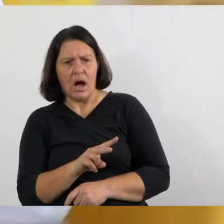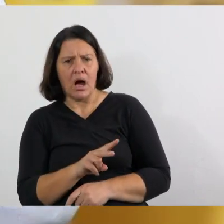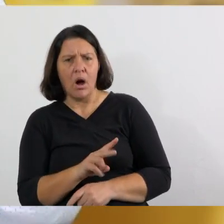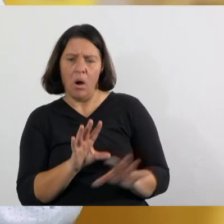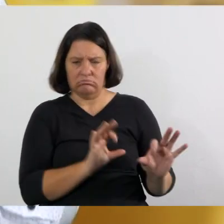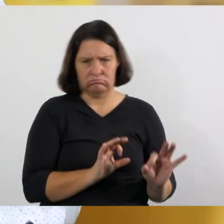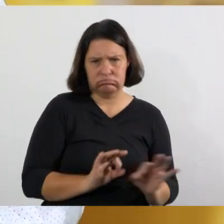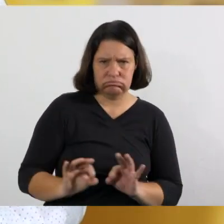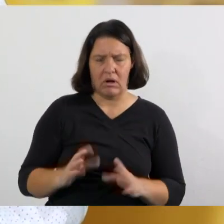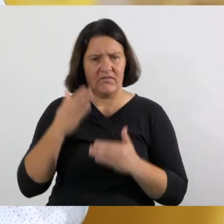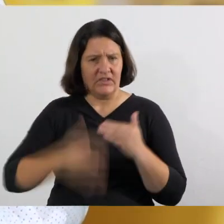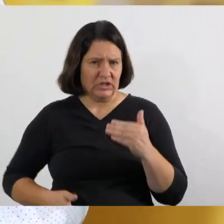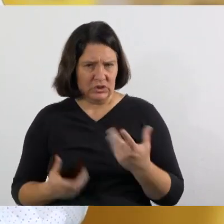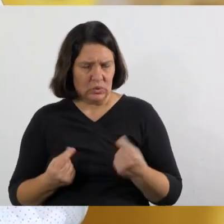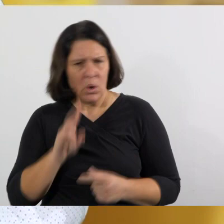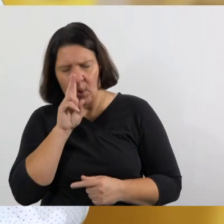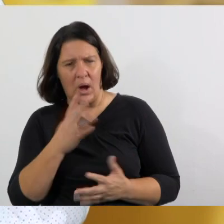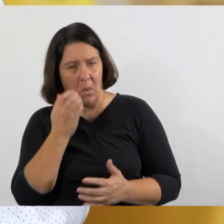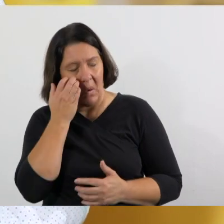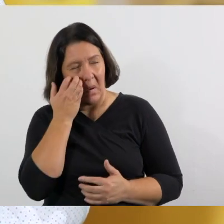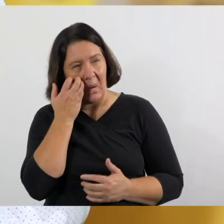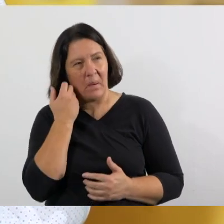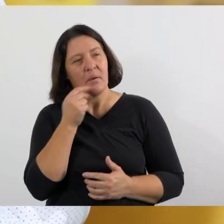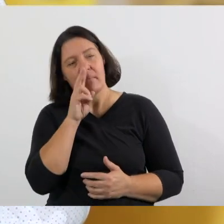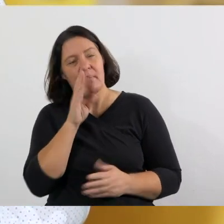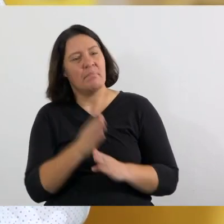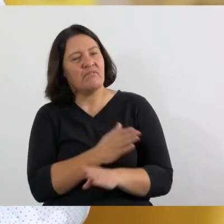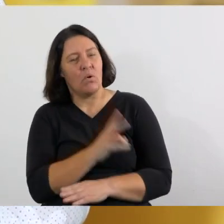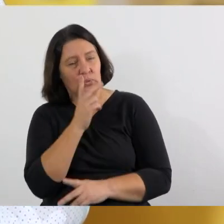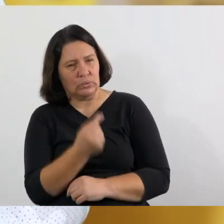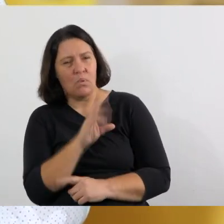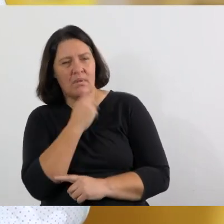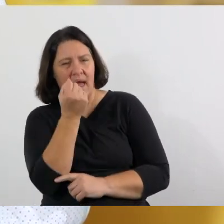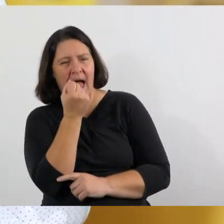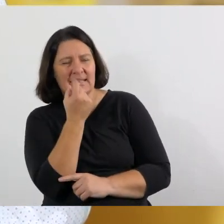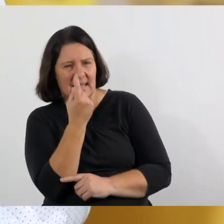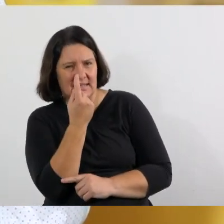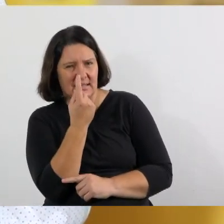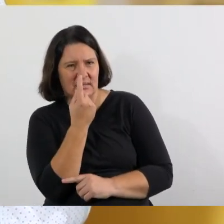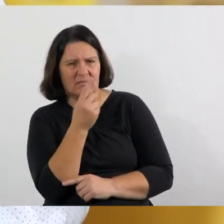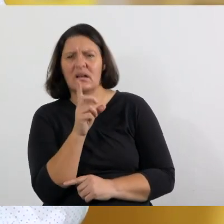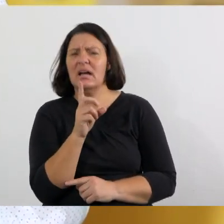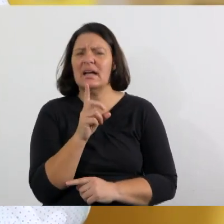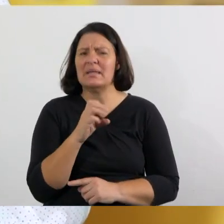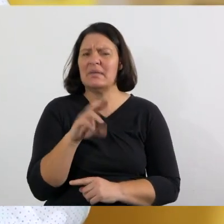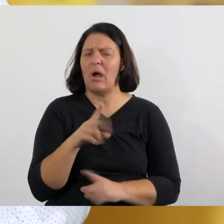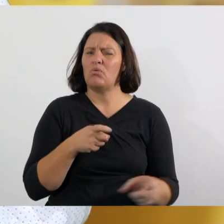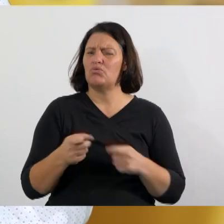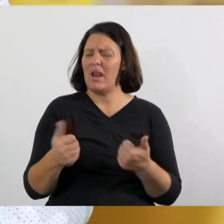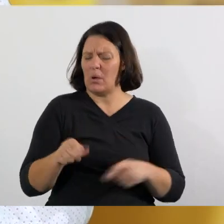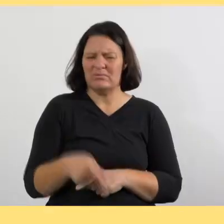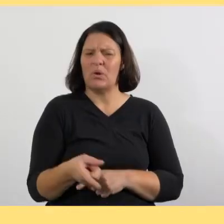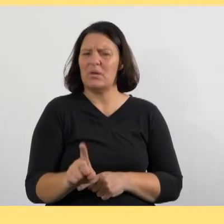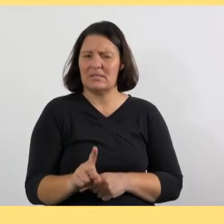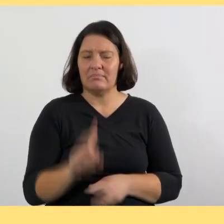after it is properly completed. But before we do that, let us understand what is this Debtors Control